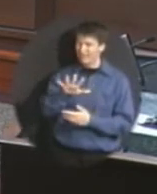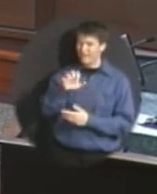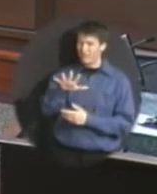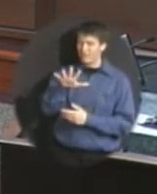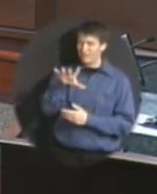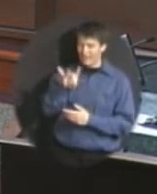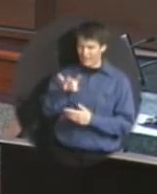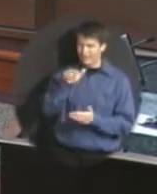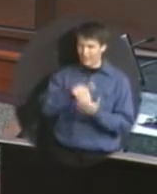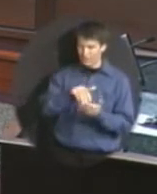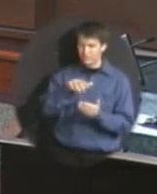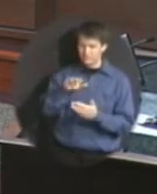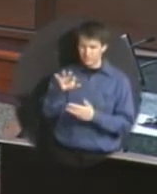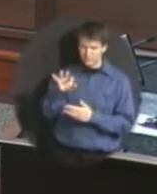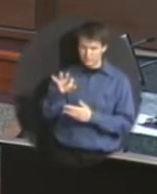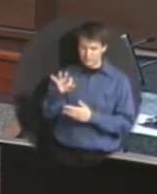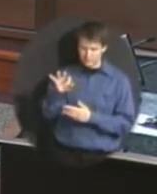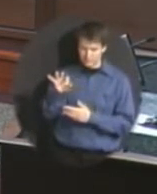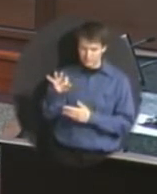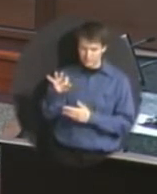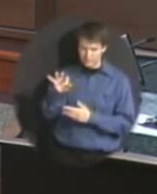$558,990 as presented.